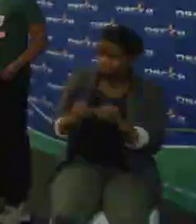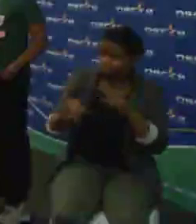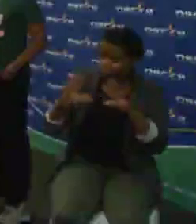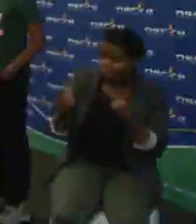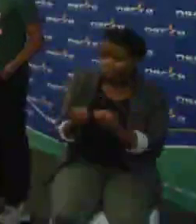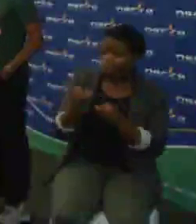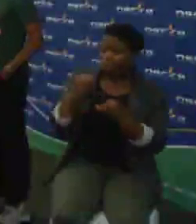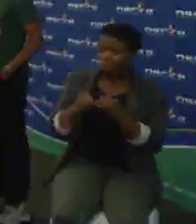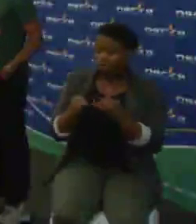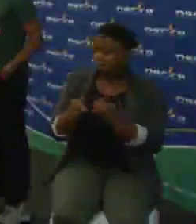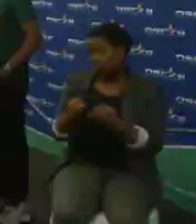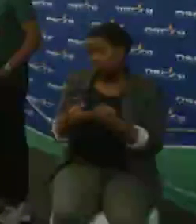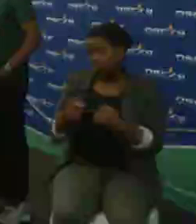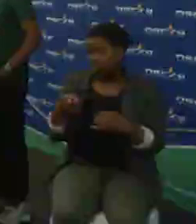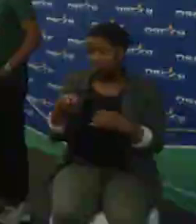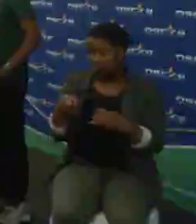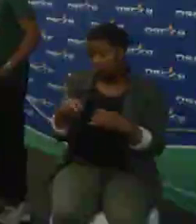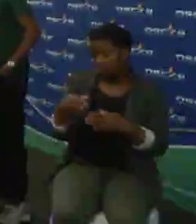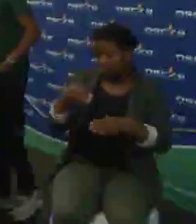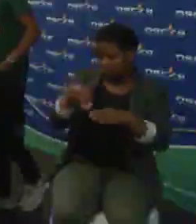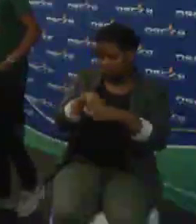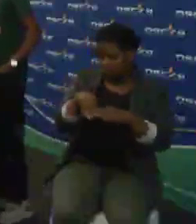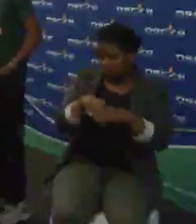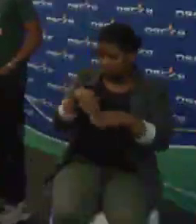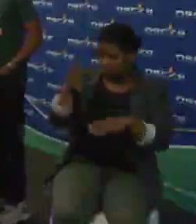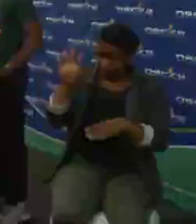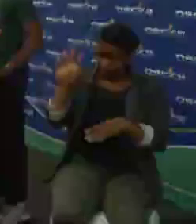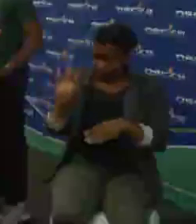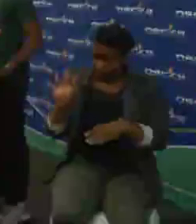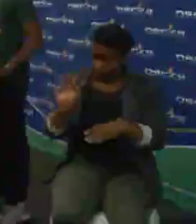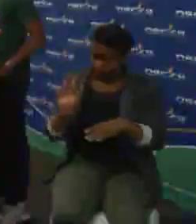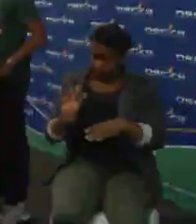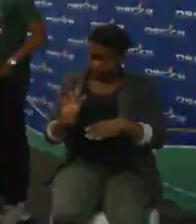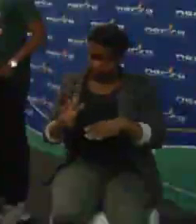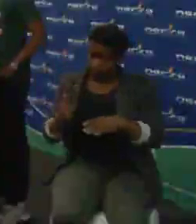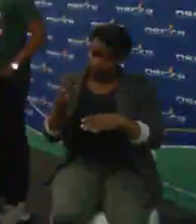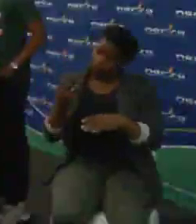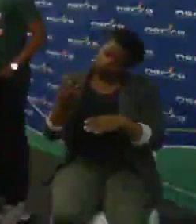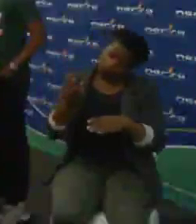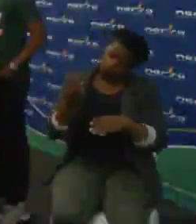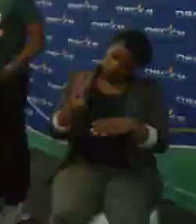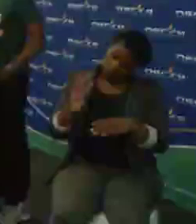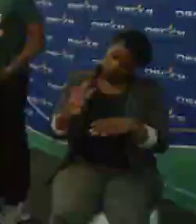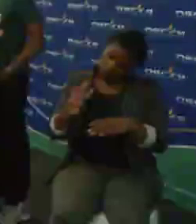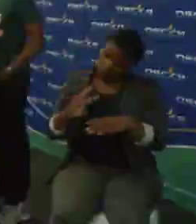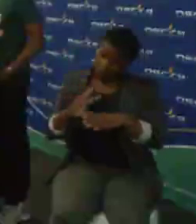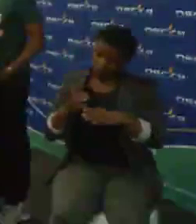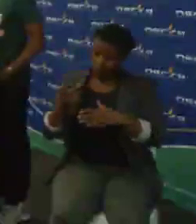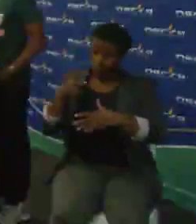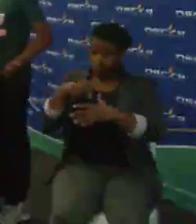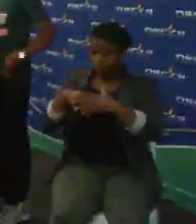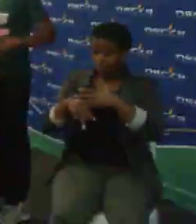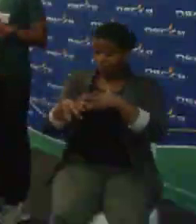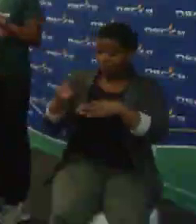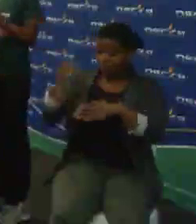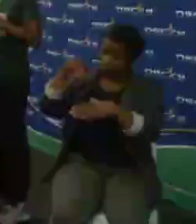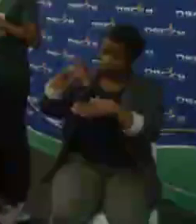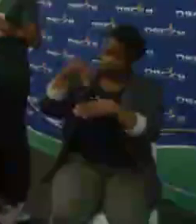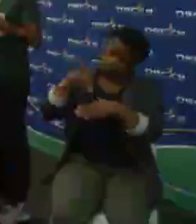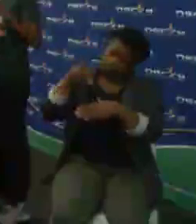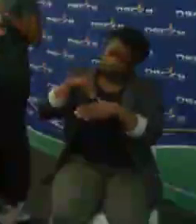risk. In terms of the fourth objective, is that it needs to provide a systematic basis for reviewing of tariff setting,